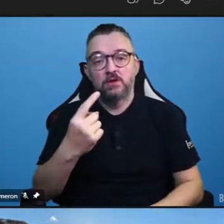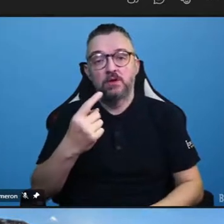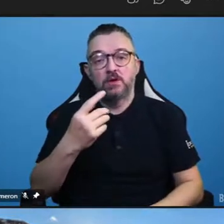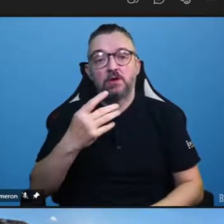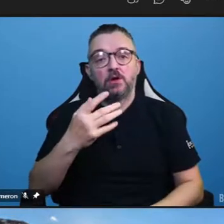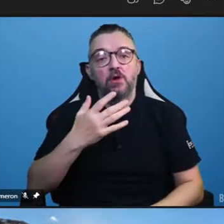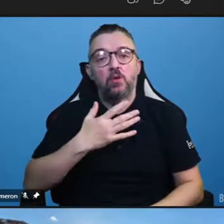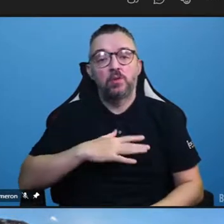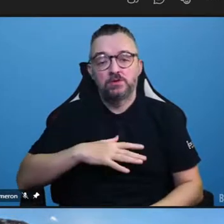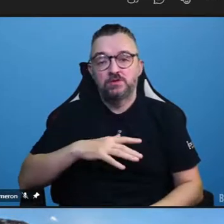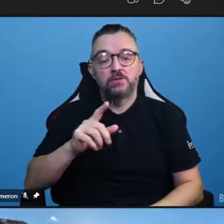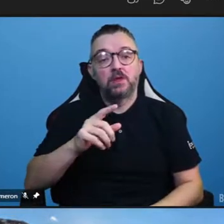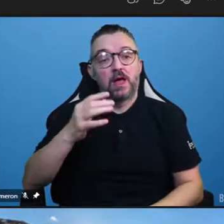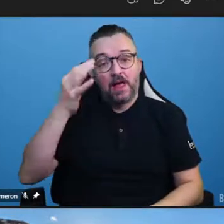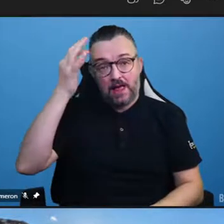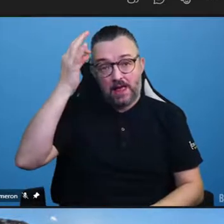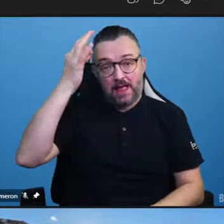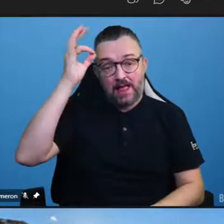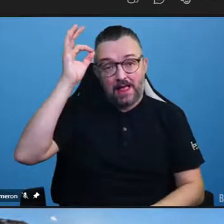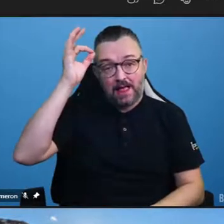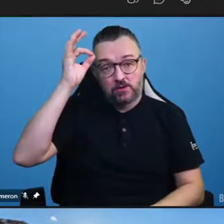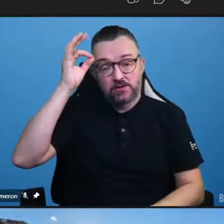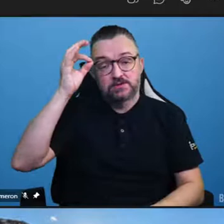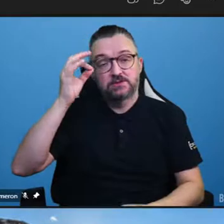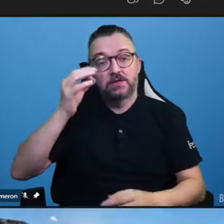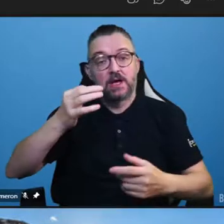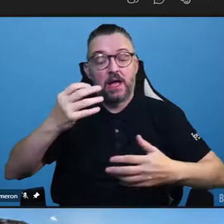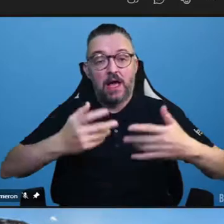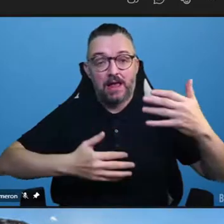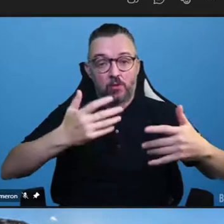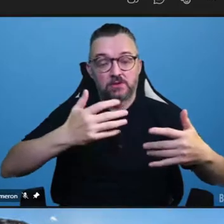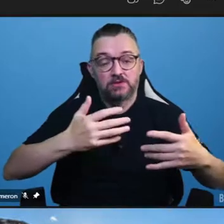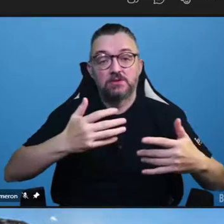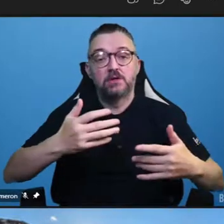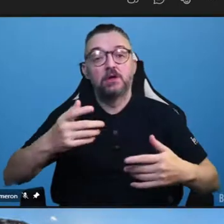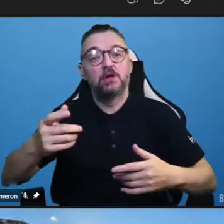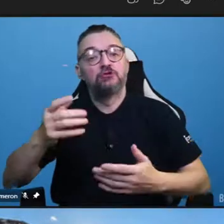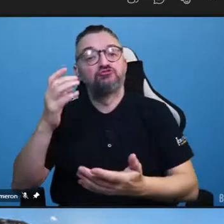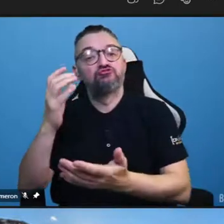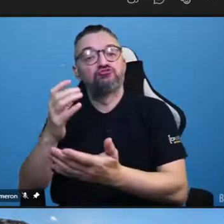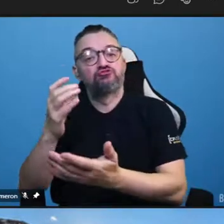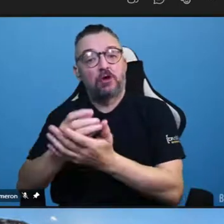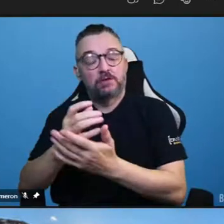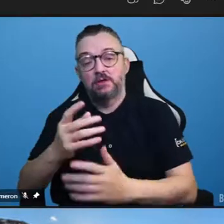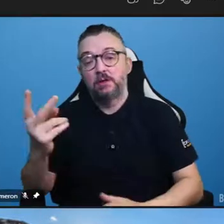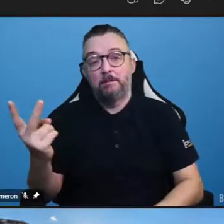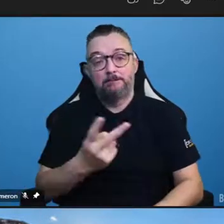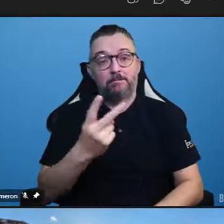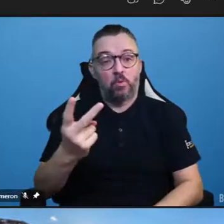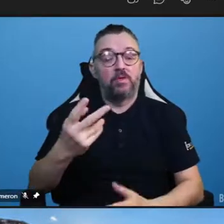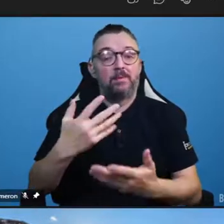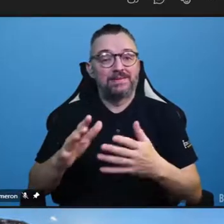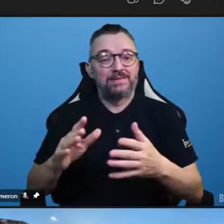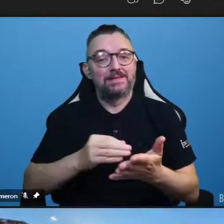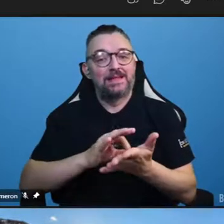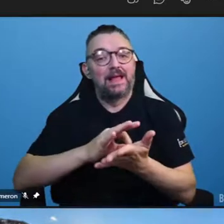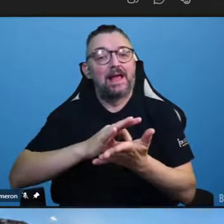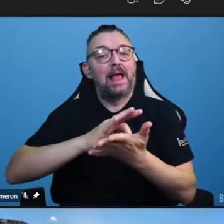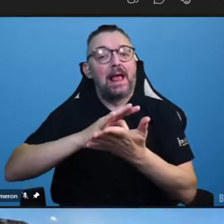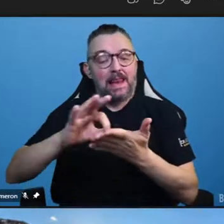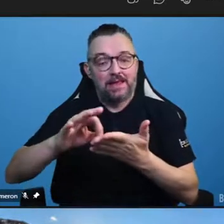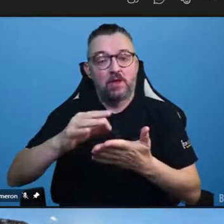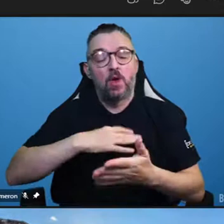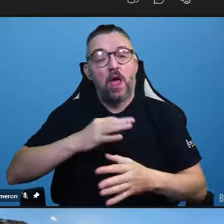noting that the Council's accounts and the charitable accounts have received a clean audit certificate, asking that they be approved